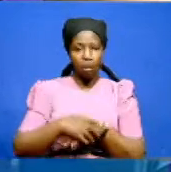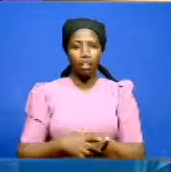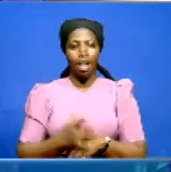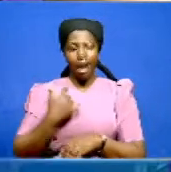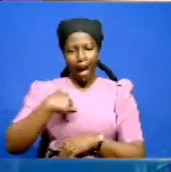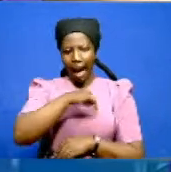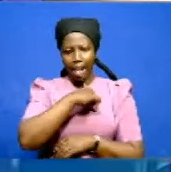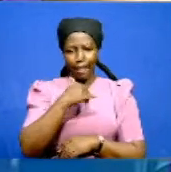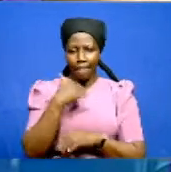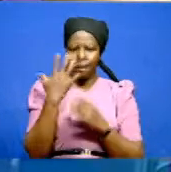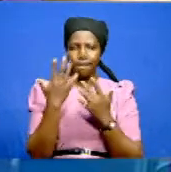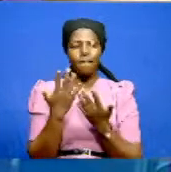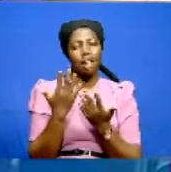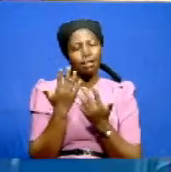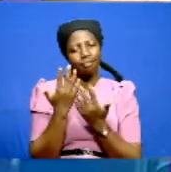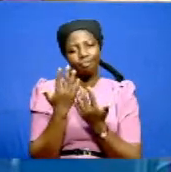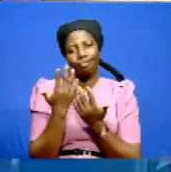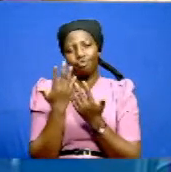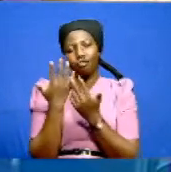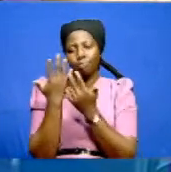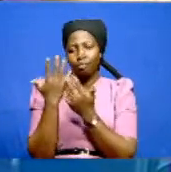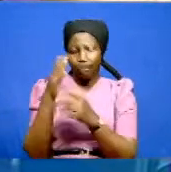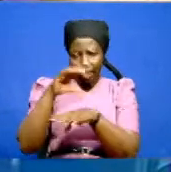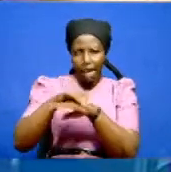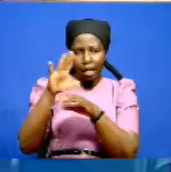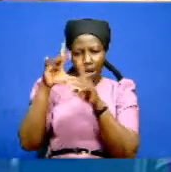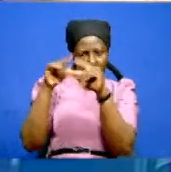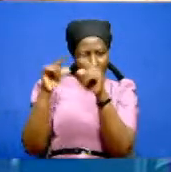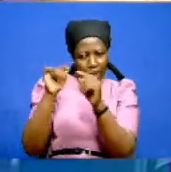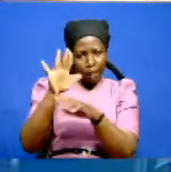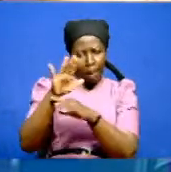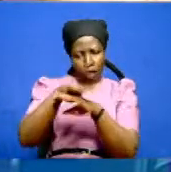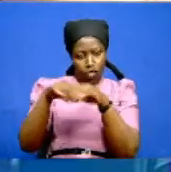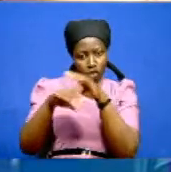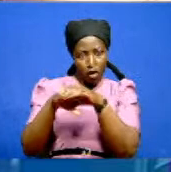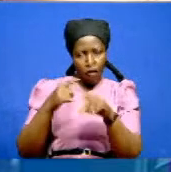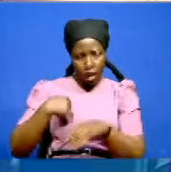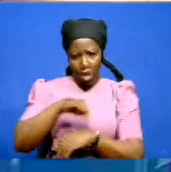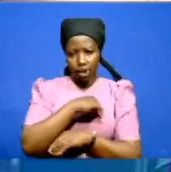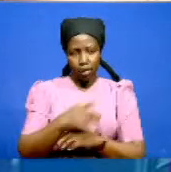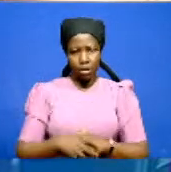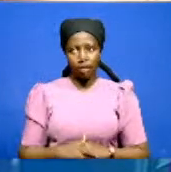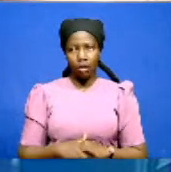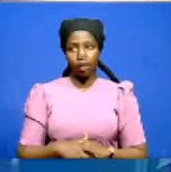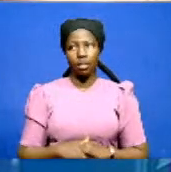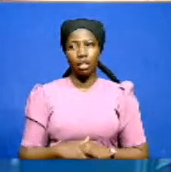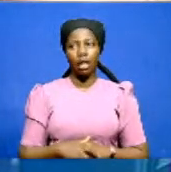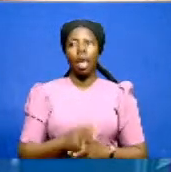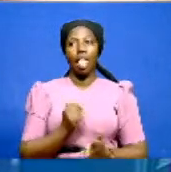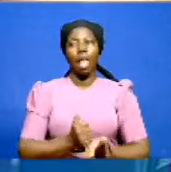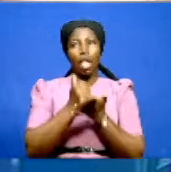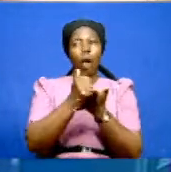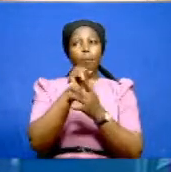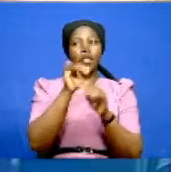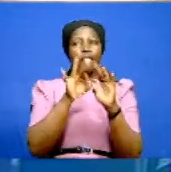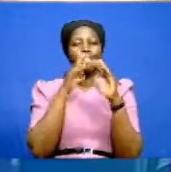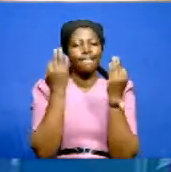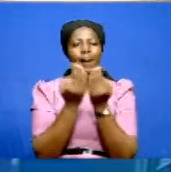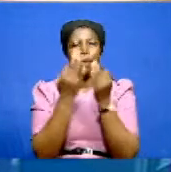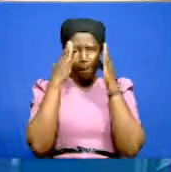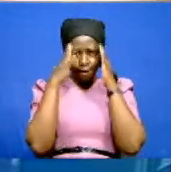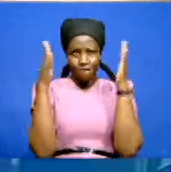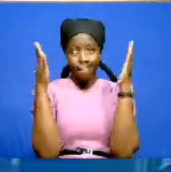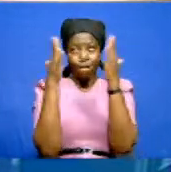word, ably brought to us by Pastor Nathan. Help this family to focus on